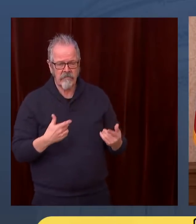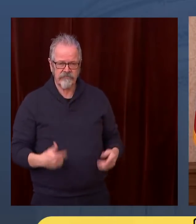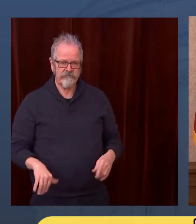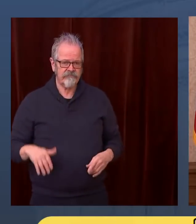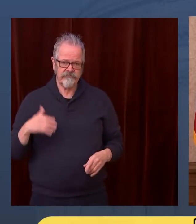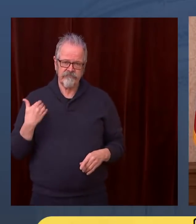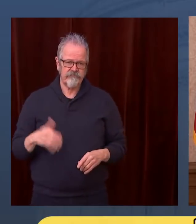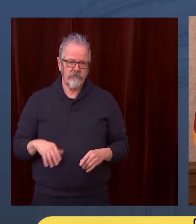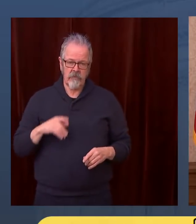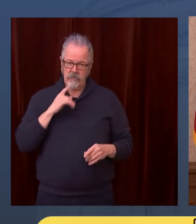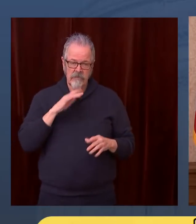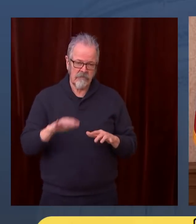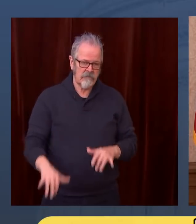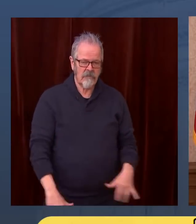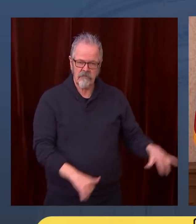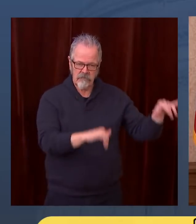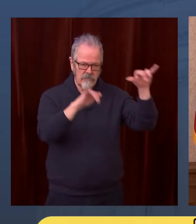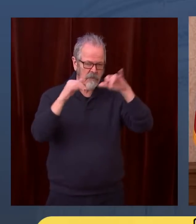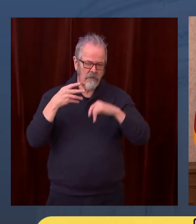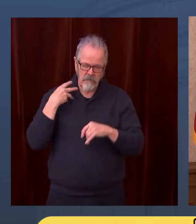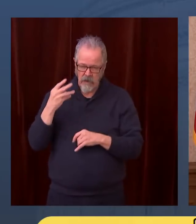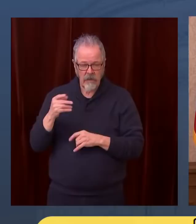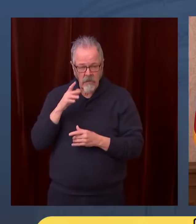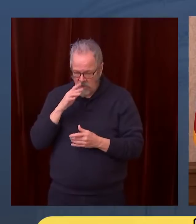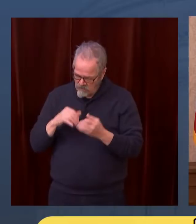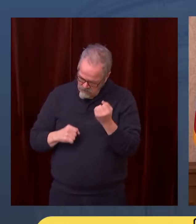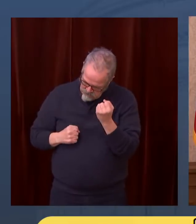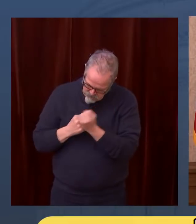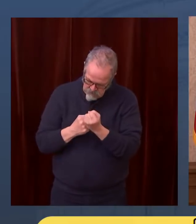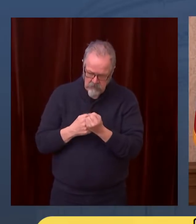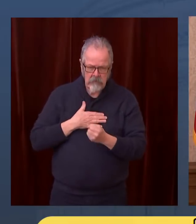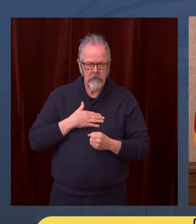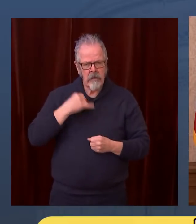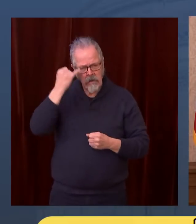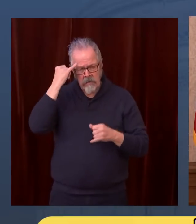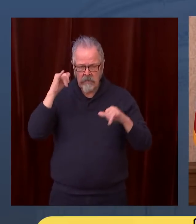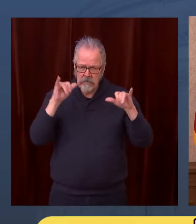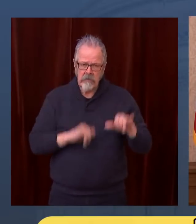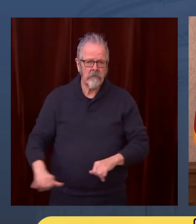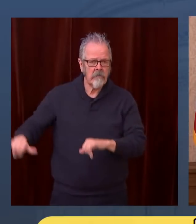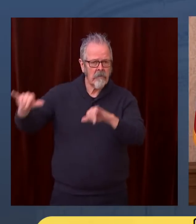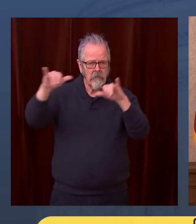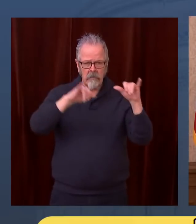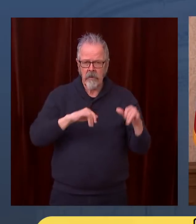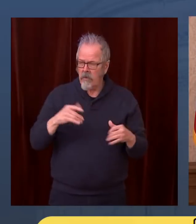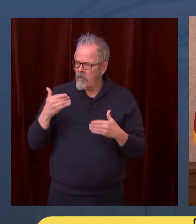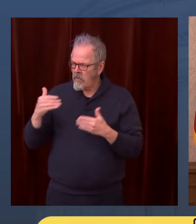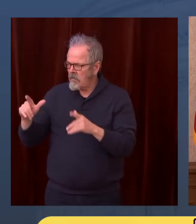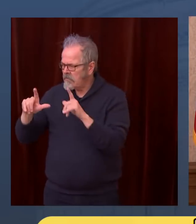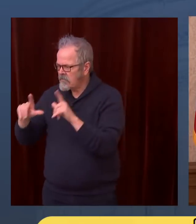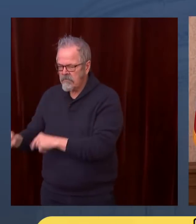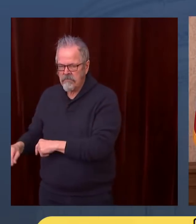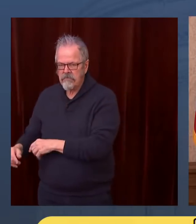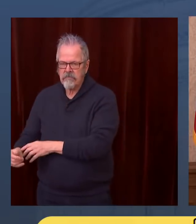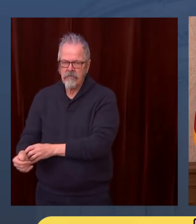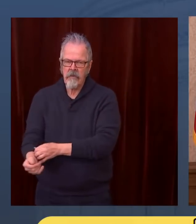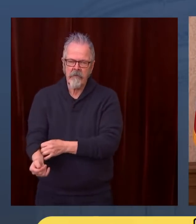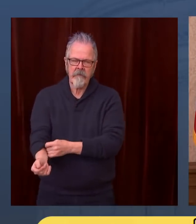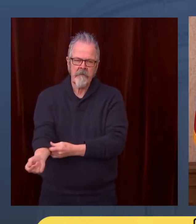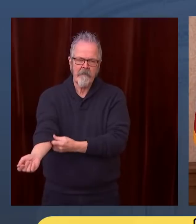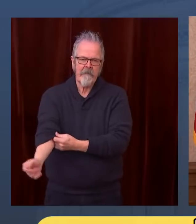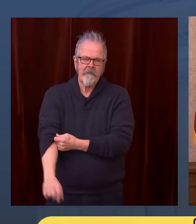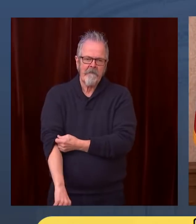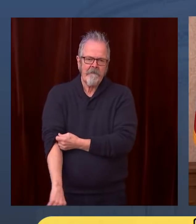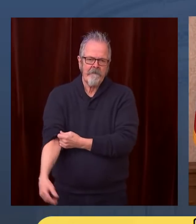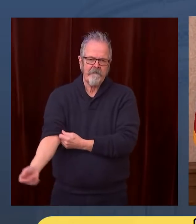universally shared in the state of Washington. People want to be able to go to a hospital. We can take the graph down now. People want to go to a hospital and be able to get